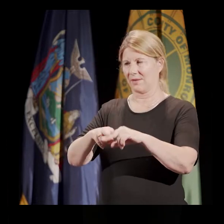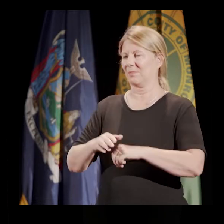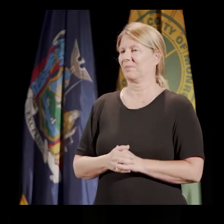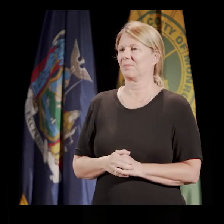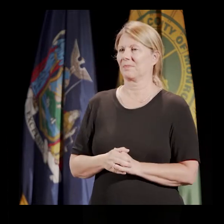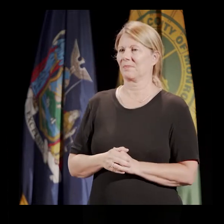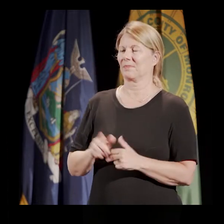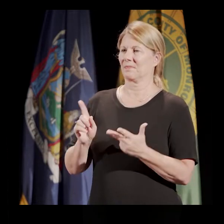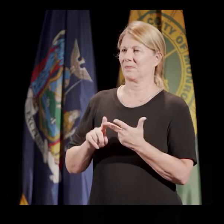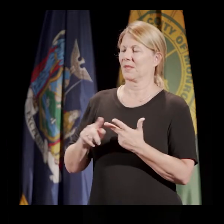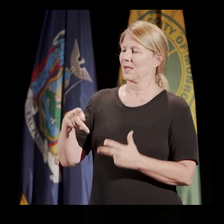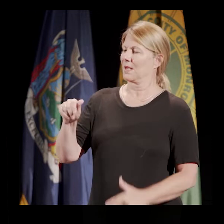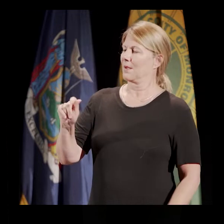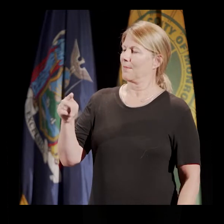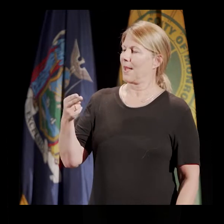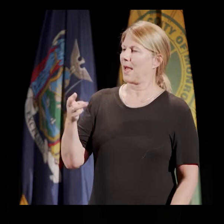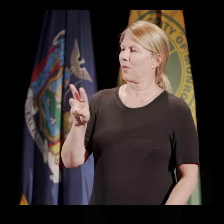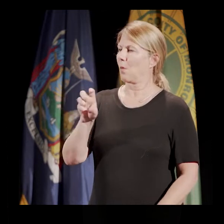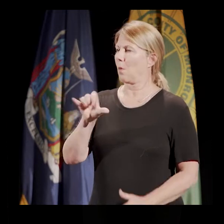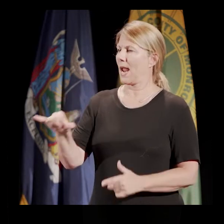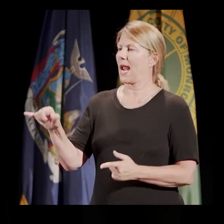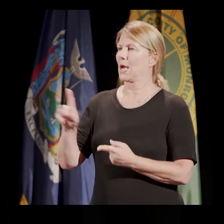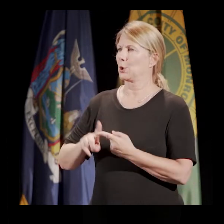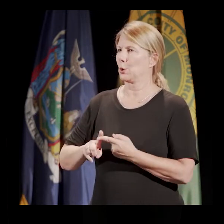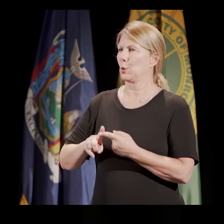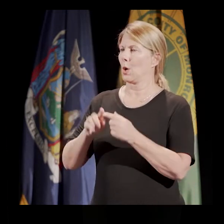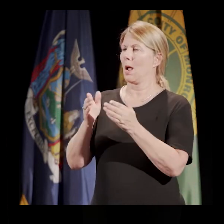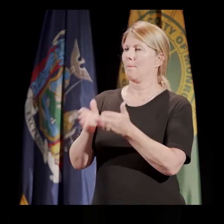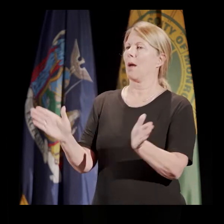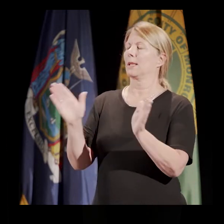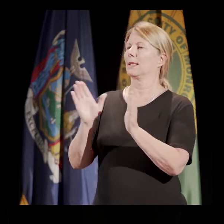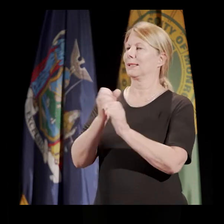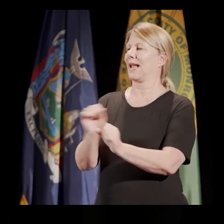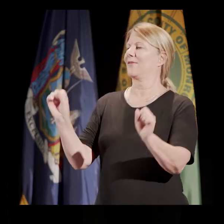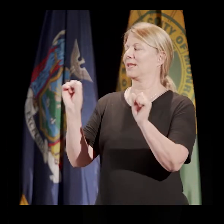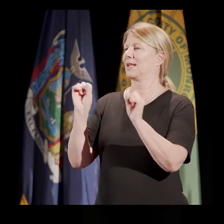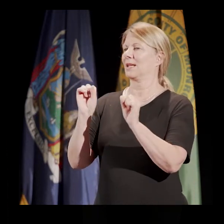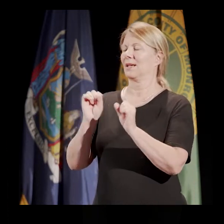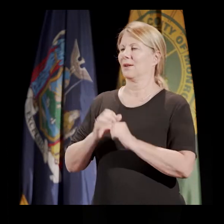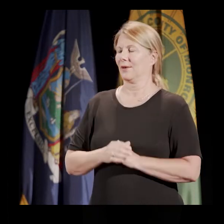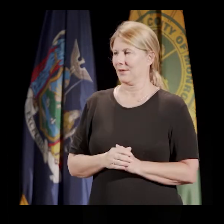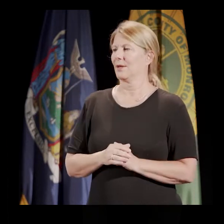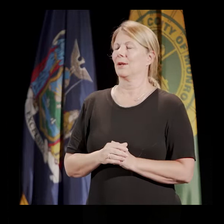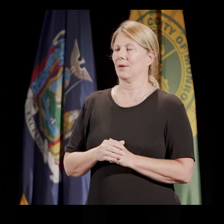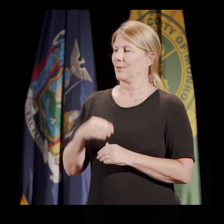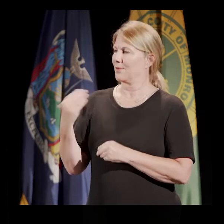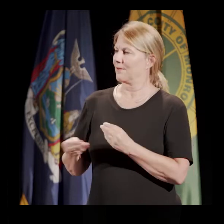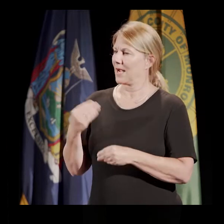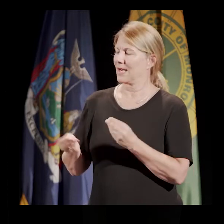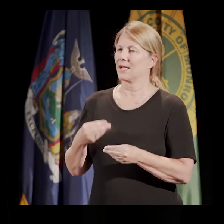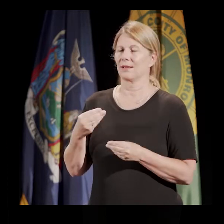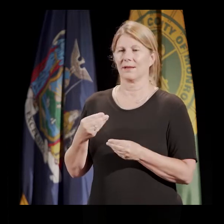to Public Safety program in partnership with the Rochester City School District. This program prepares our future emergency responders by providing connections to